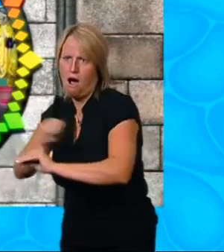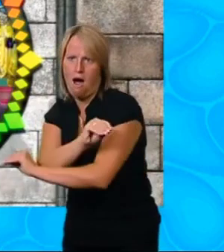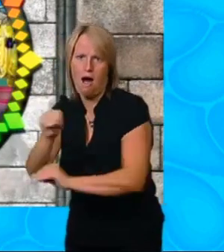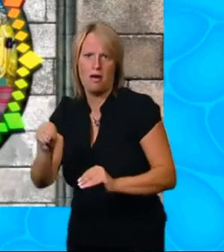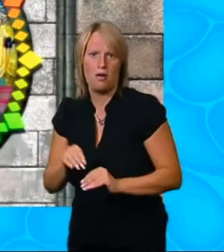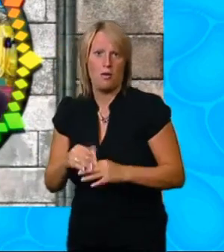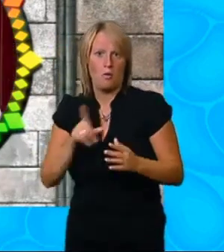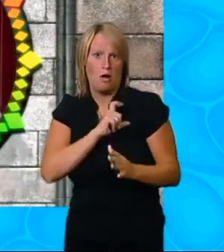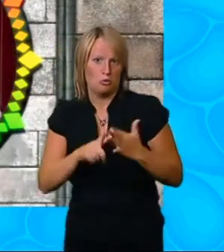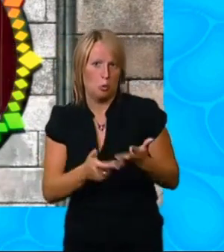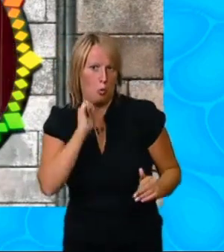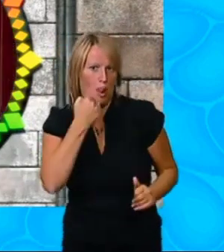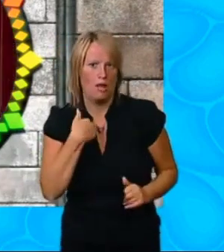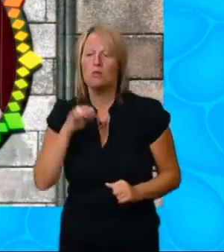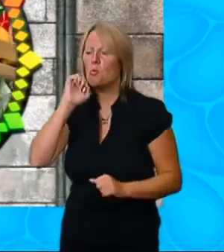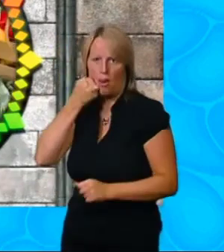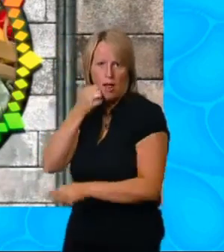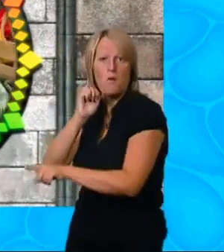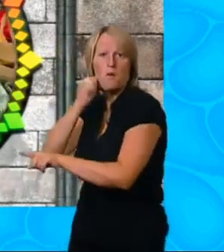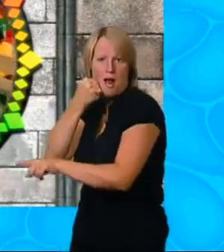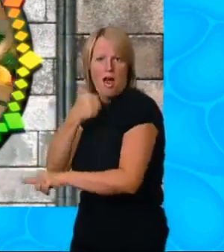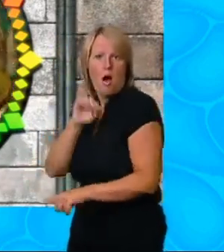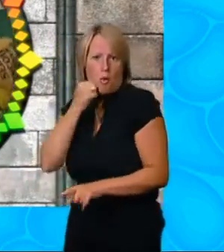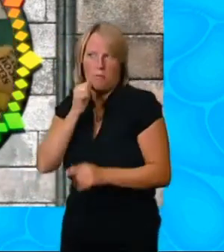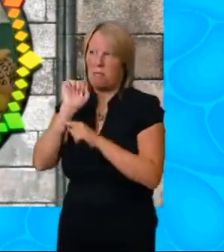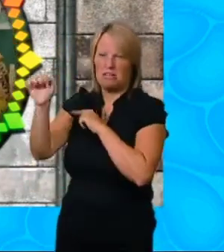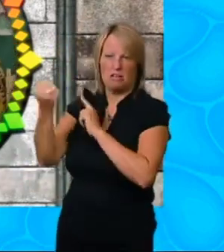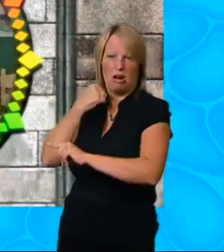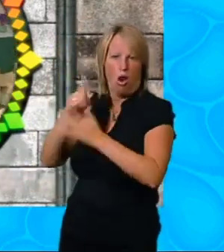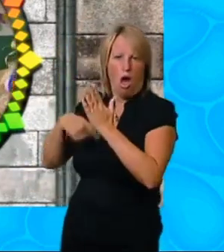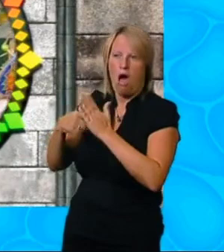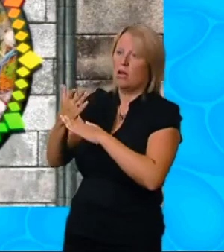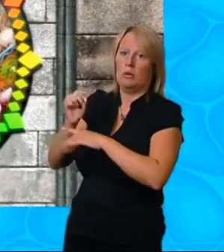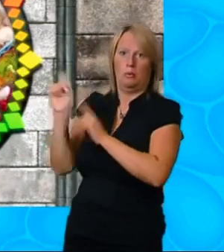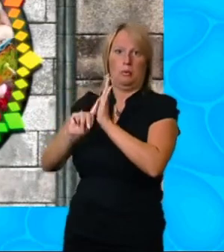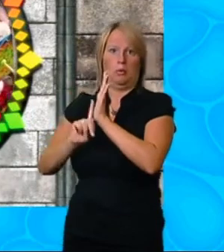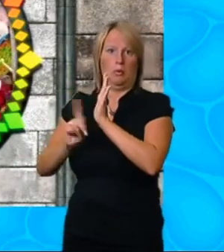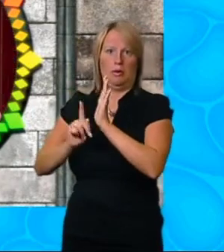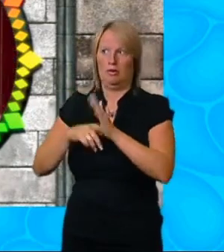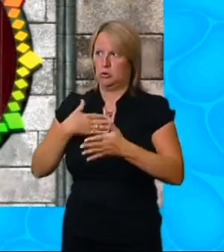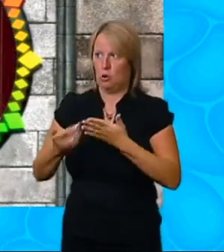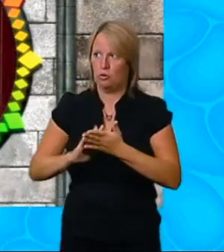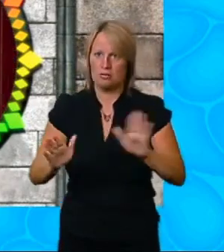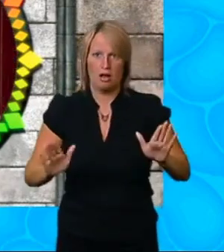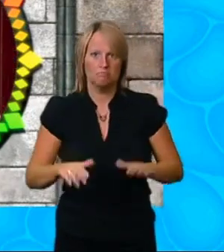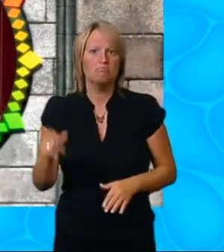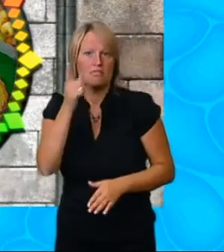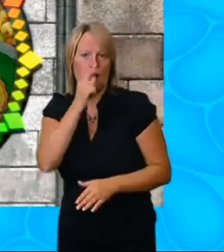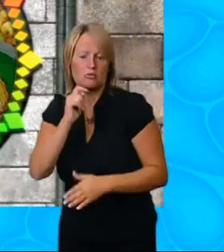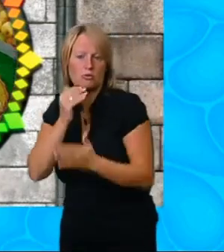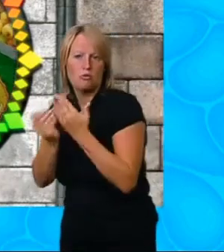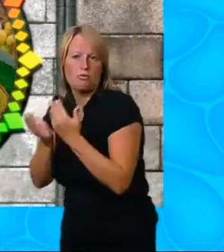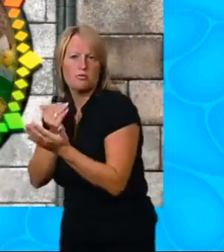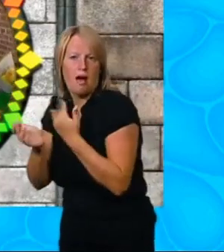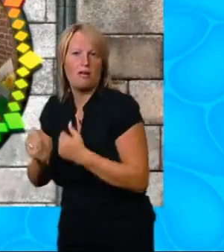I'm gonna do it. He's gonna do it. I'm gonna beat the clock before the chime. I'm gonna sort it. He's gonna start it. I'm gonna